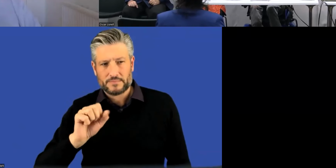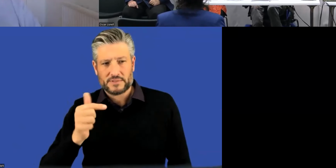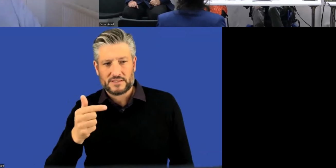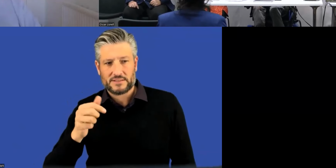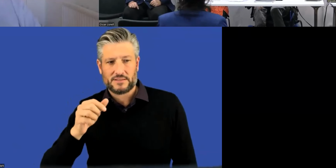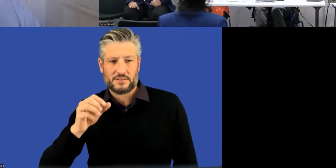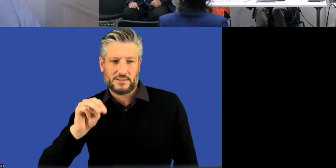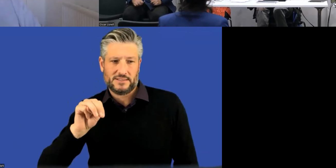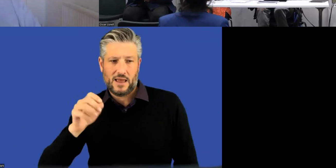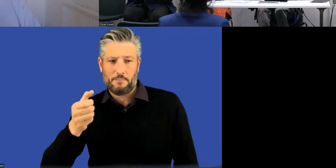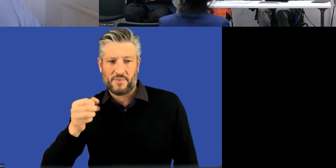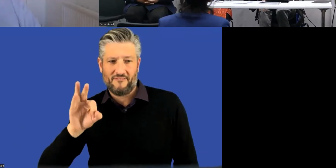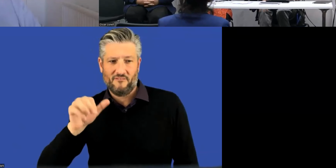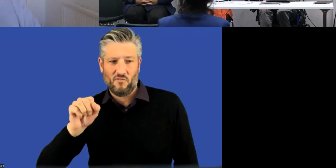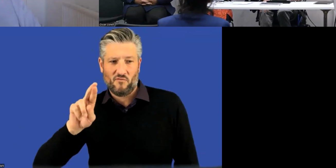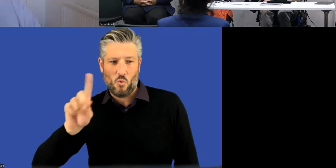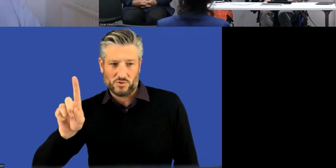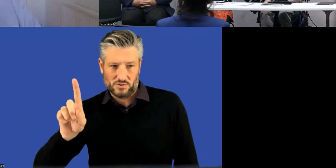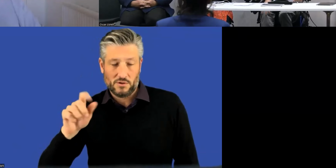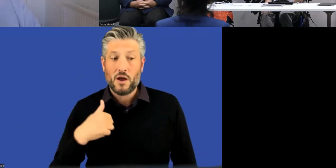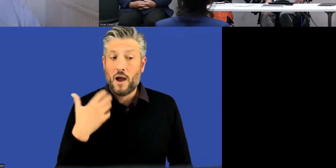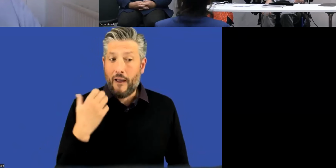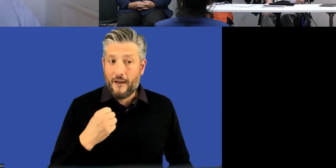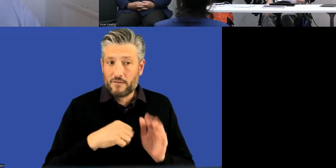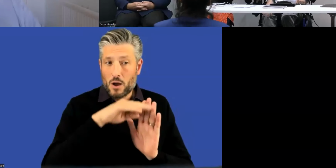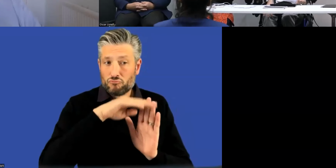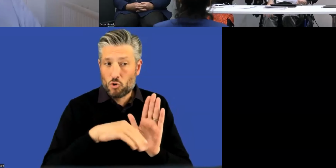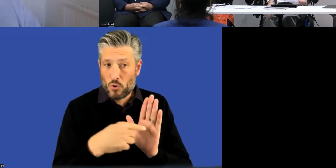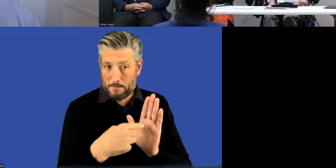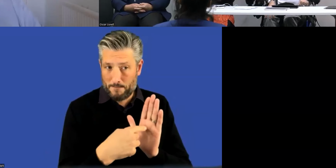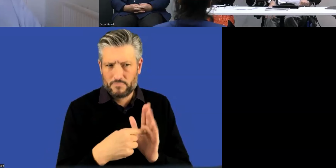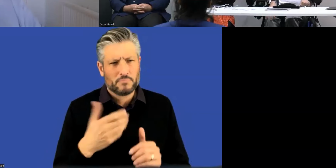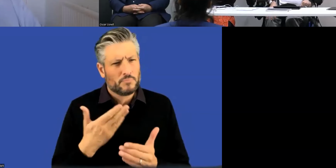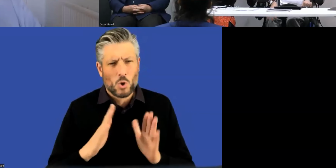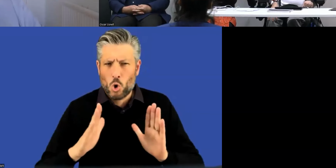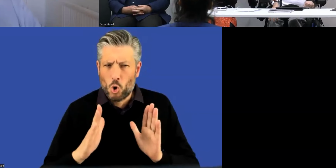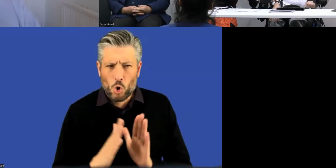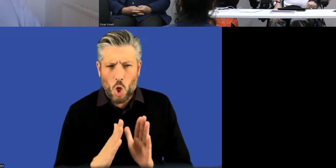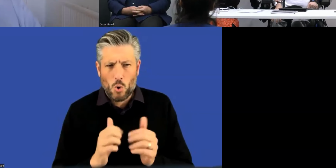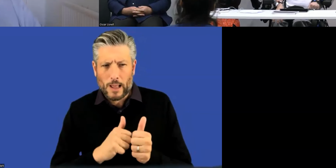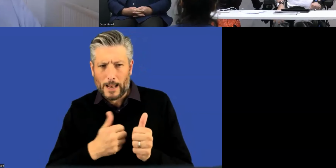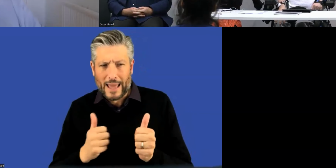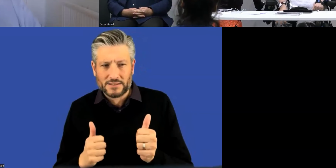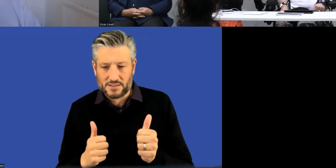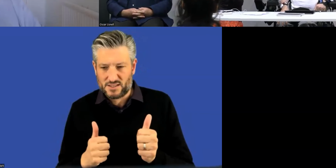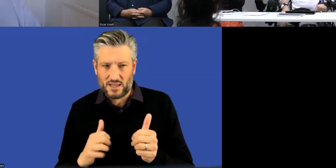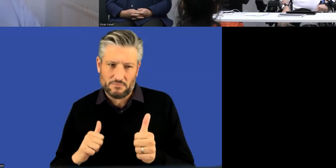called JackTrip, which is for low latency, uncompressed audio over the